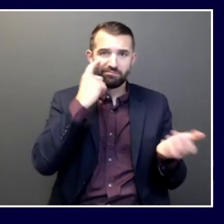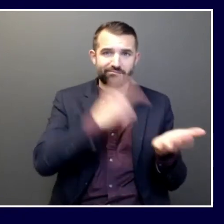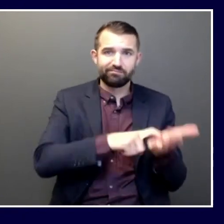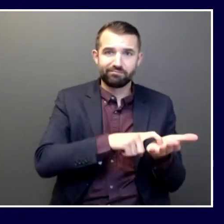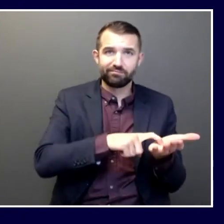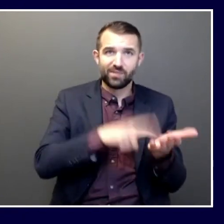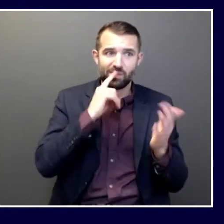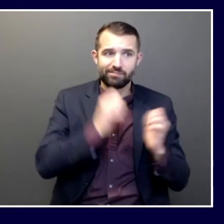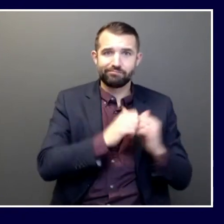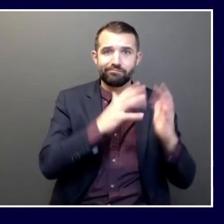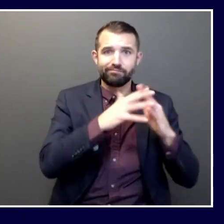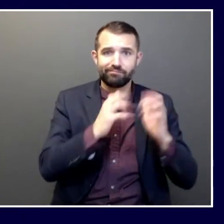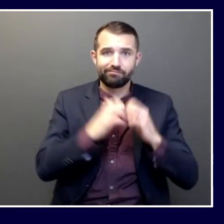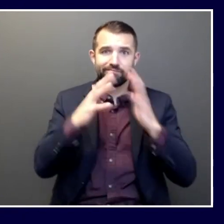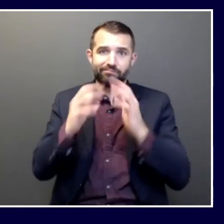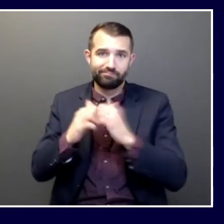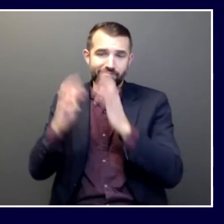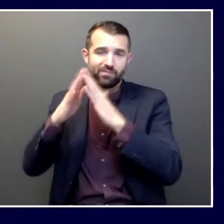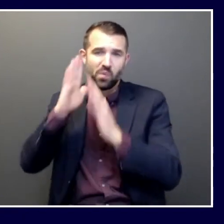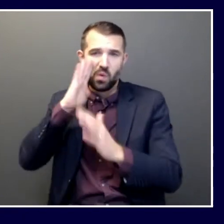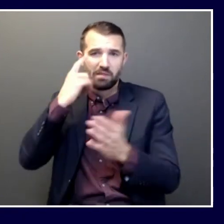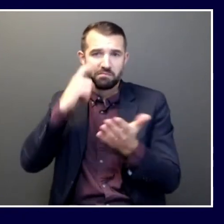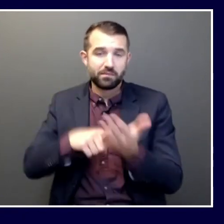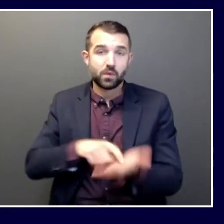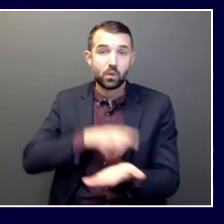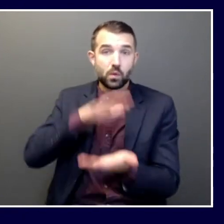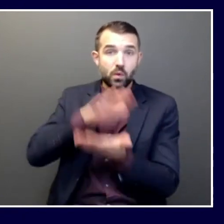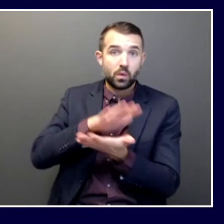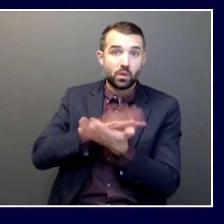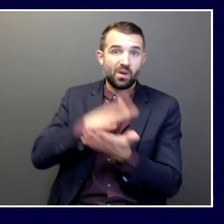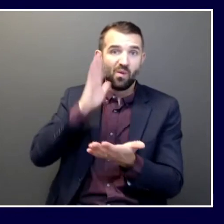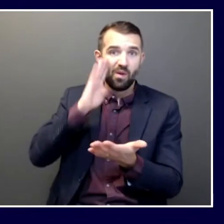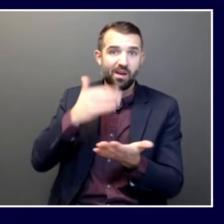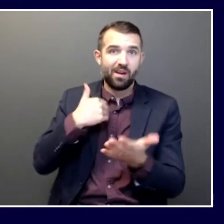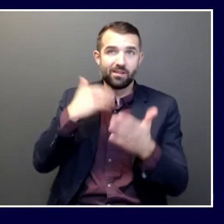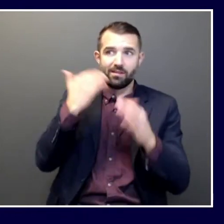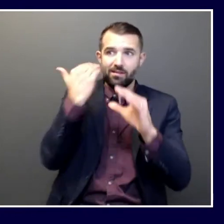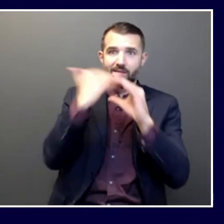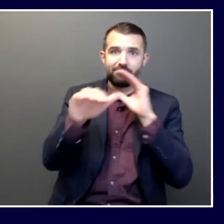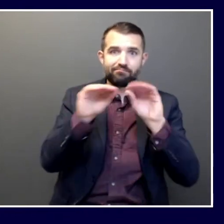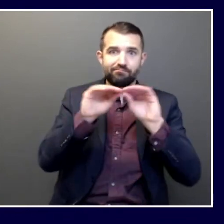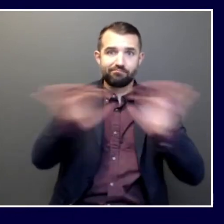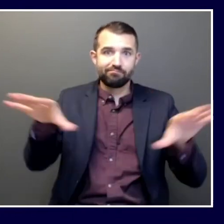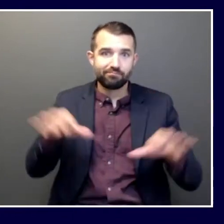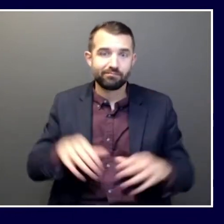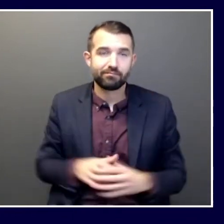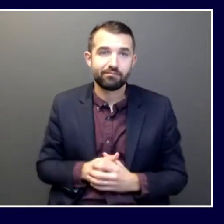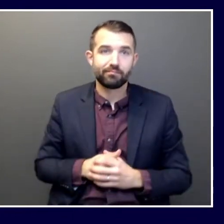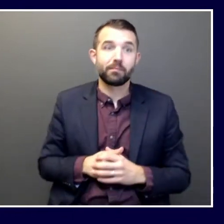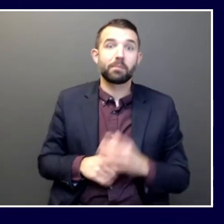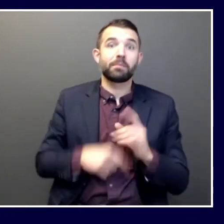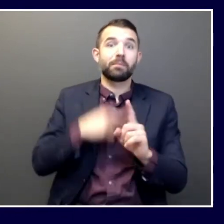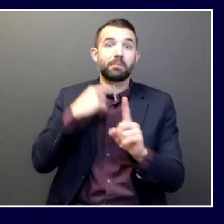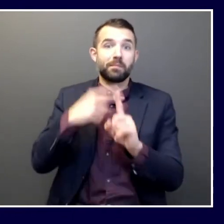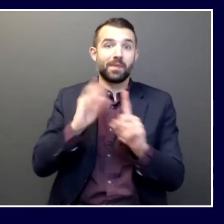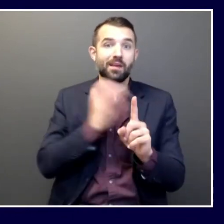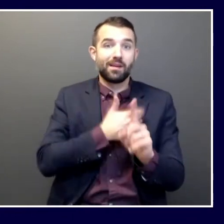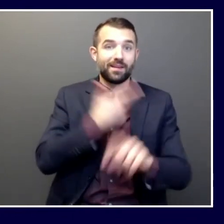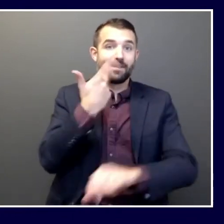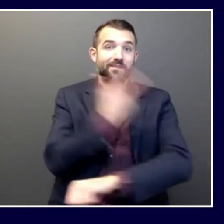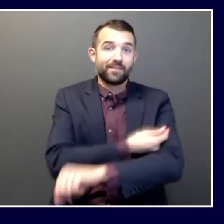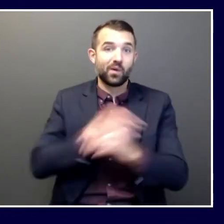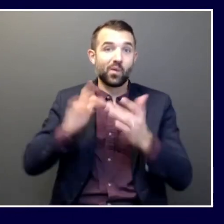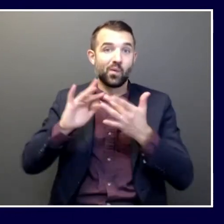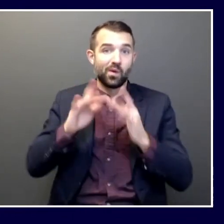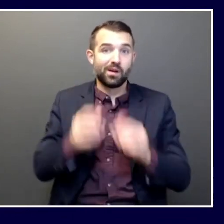school officials as they send that information out. Some of those will be posted on our vaccine website, and we have also been working with